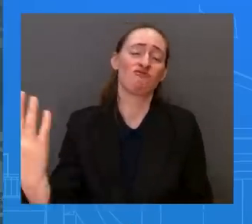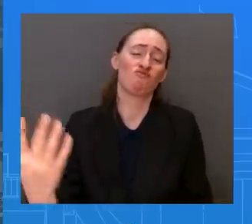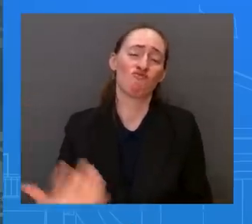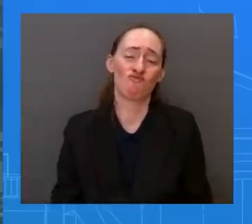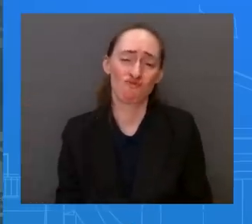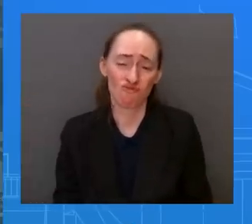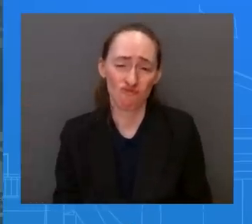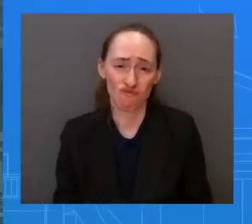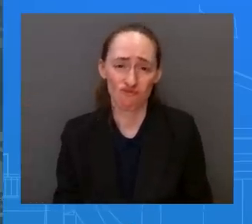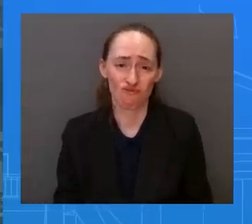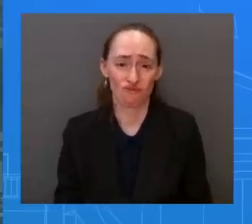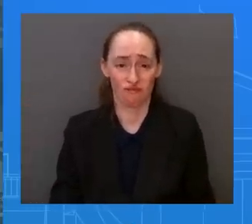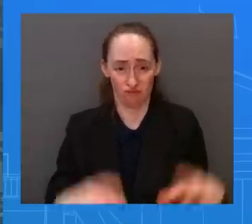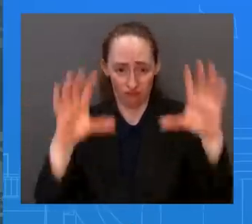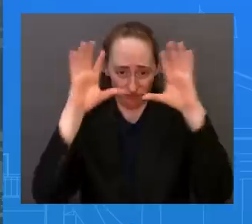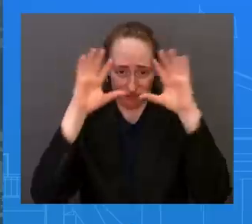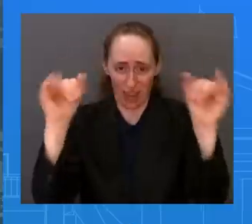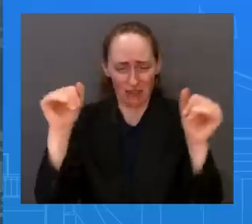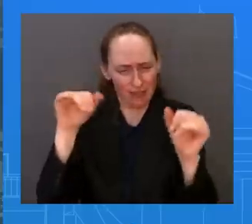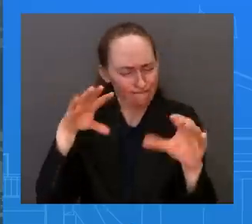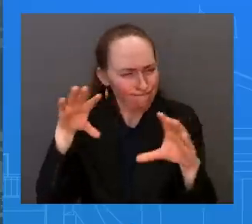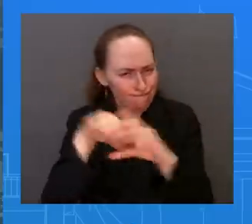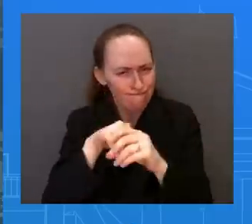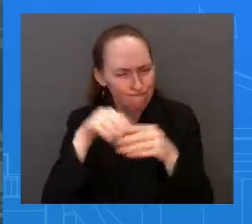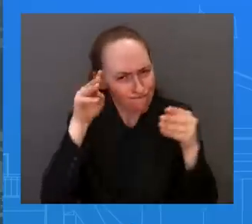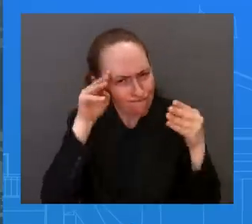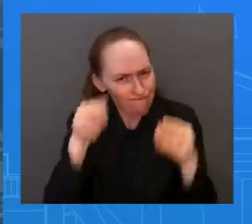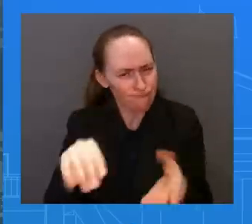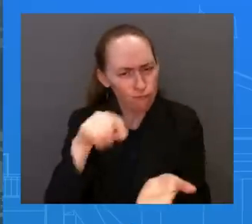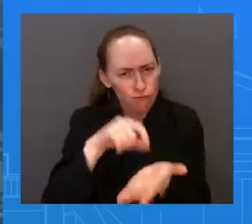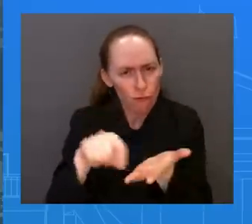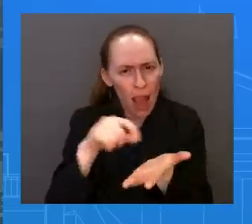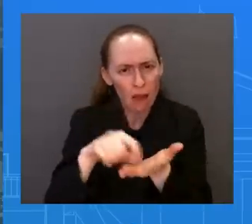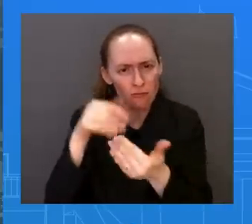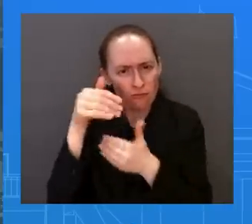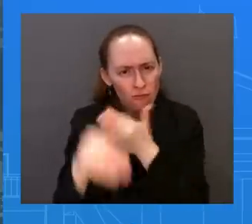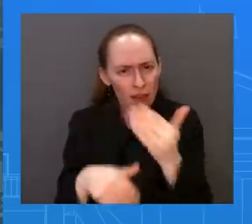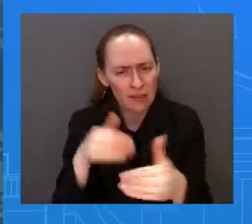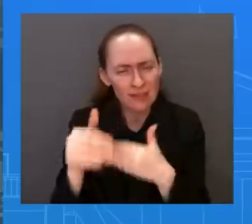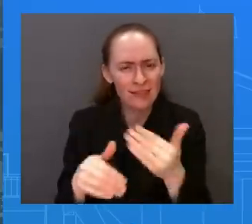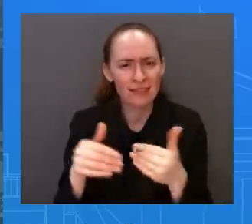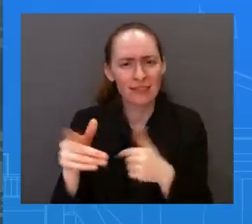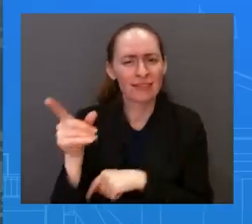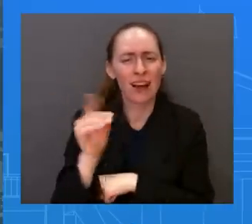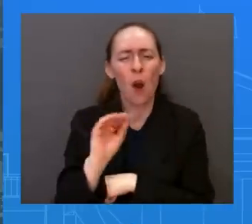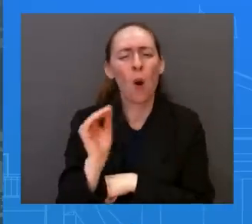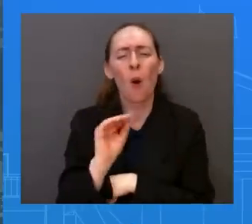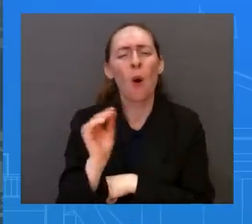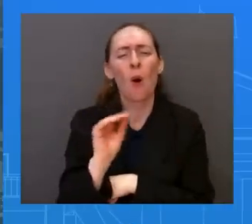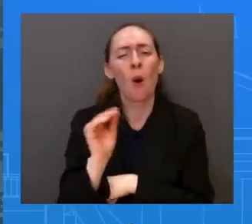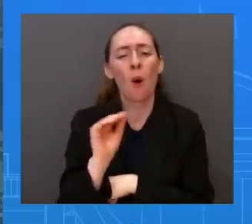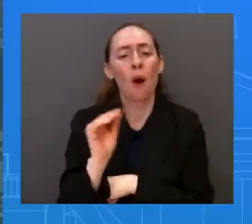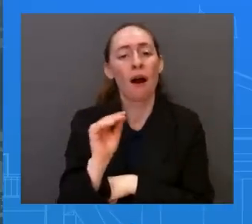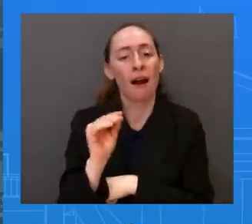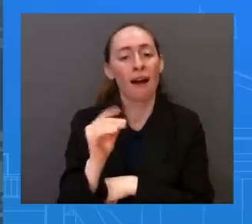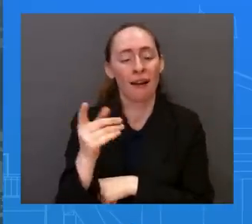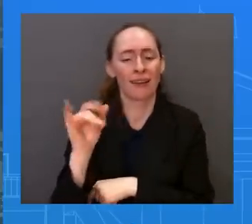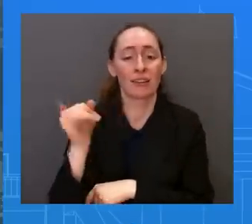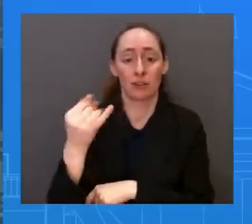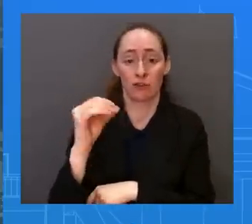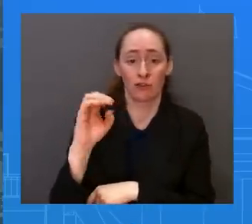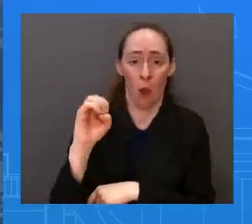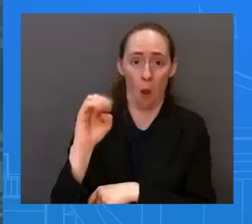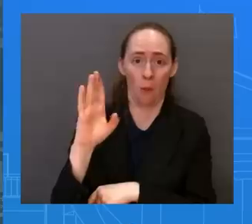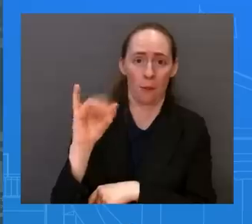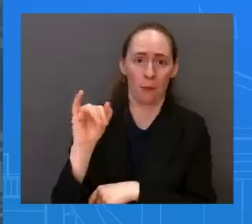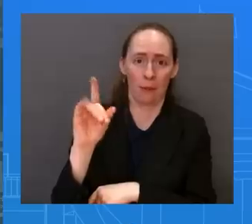When you hear the speech, you're certainly here. There will be no question that this is a Joe Biden State of the Union speech. So just want to